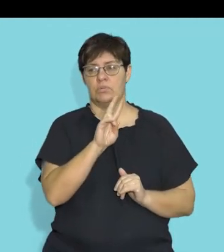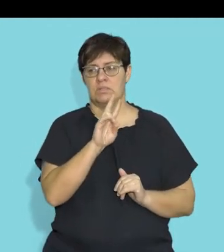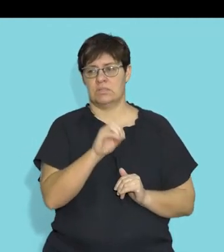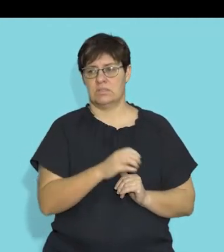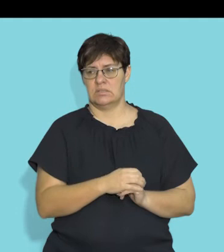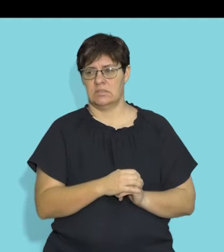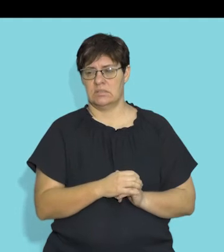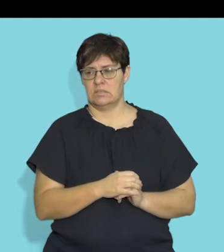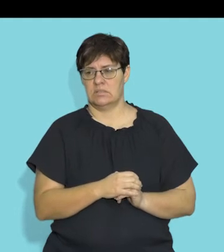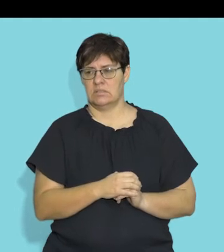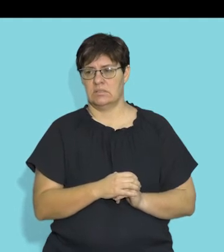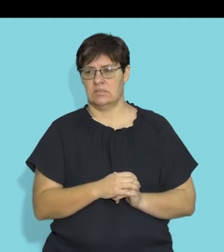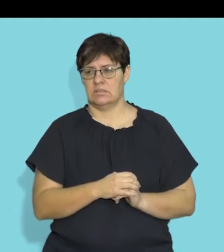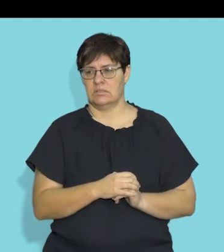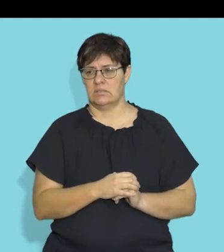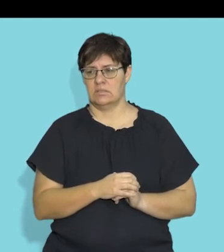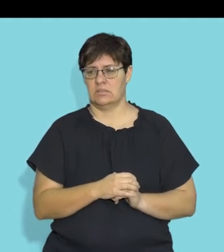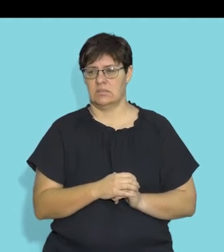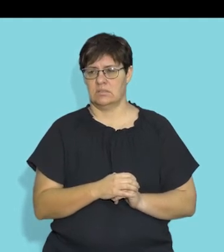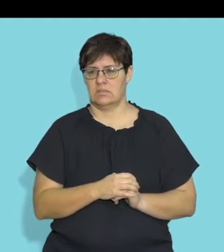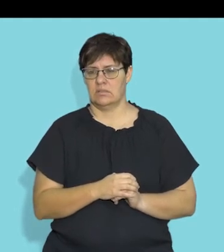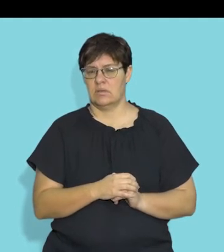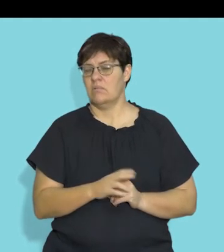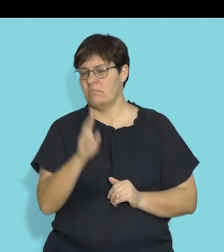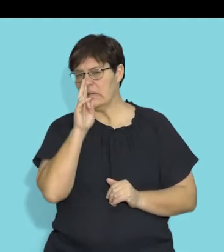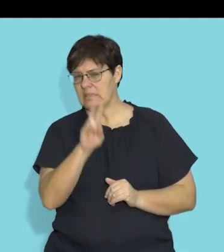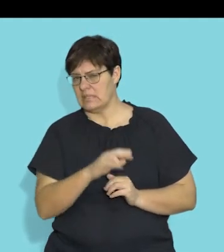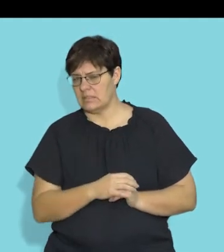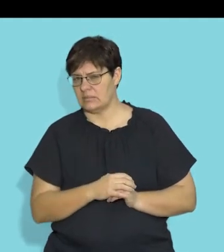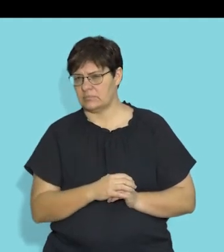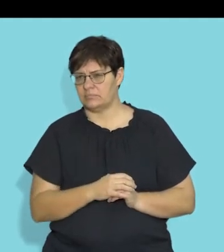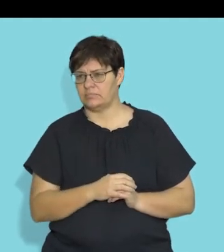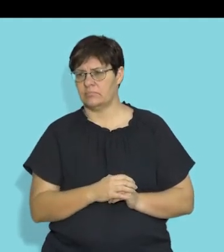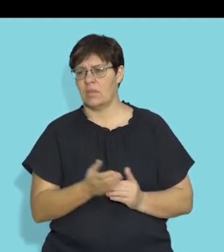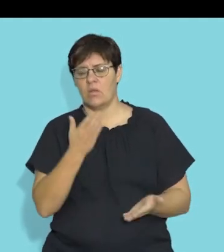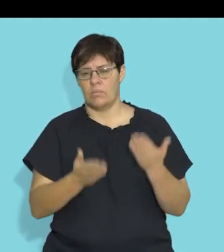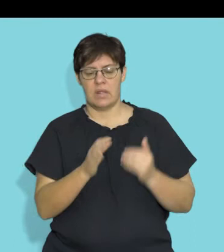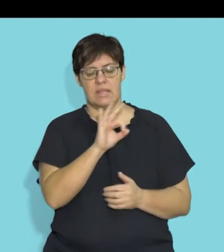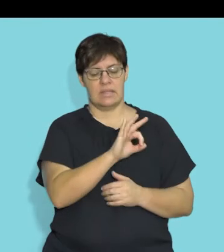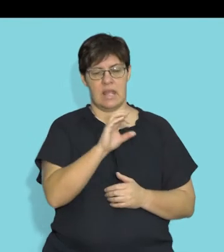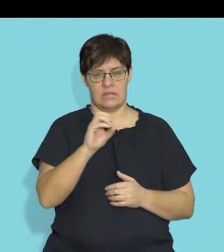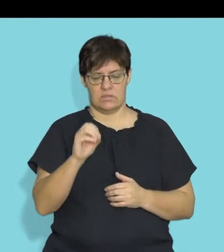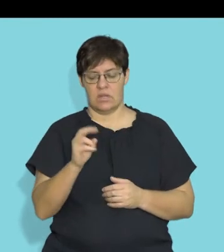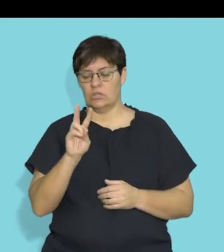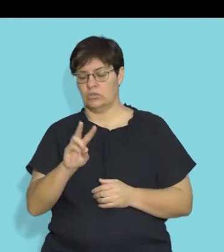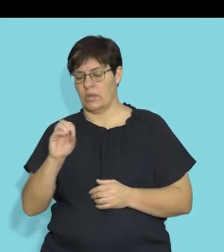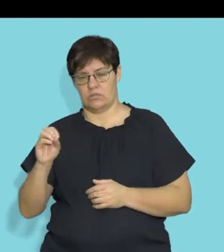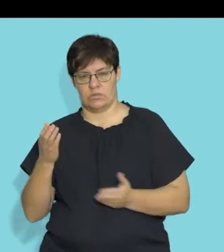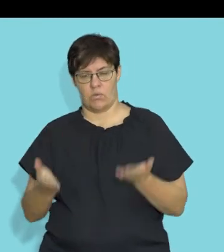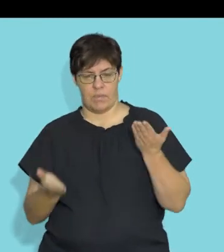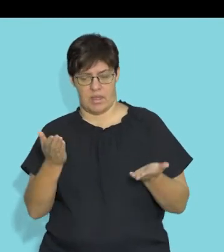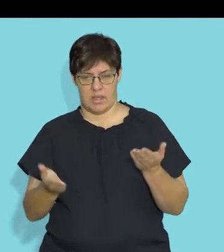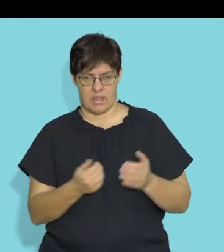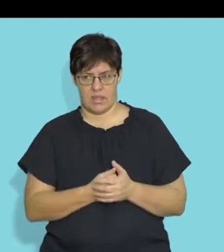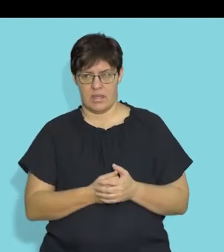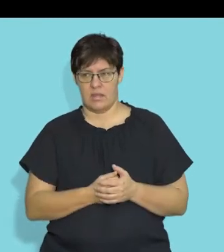420. Okay? Now, if we look at this here, we can see that if you compare 300 and